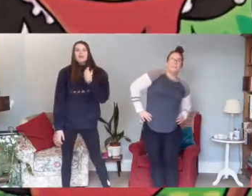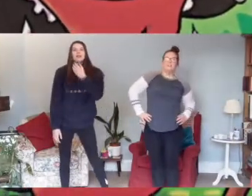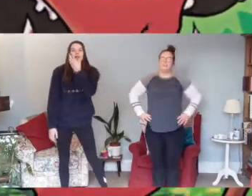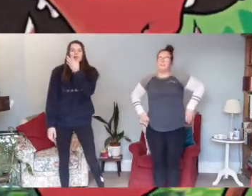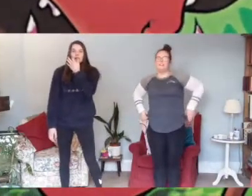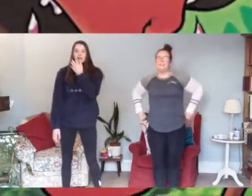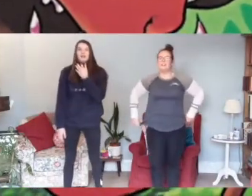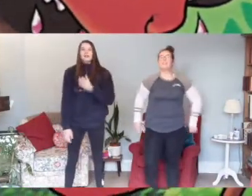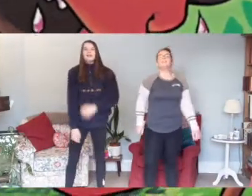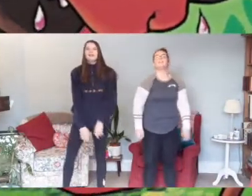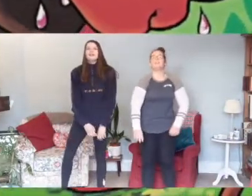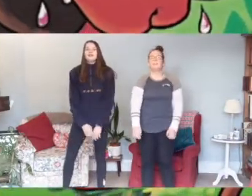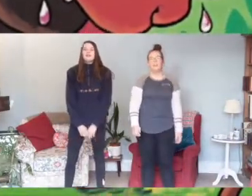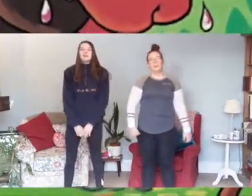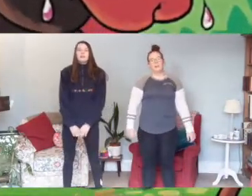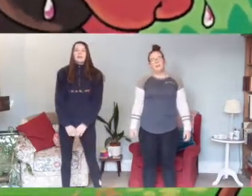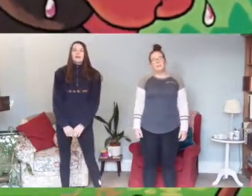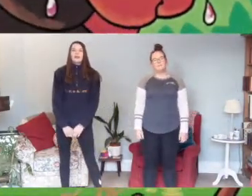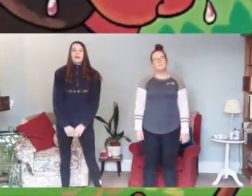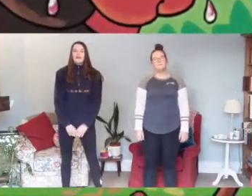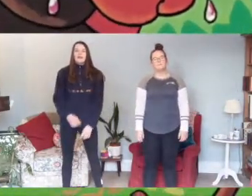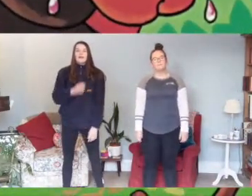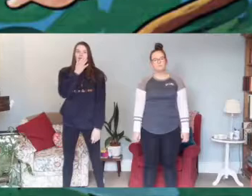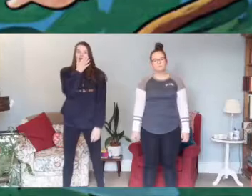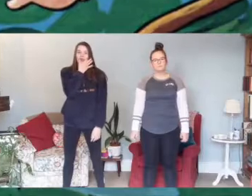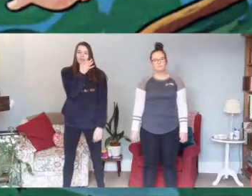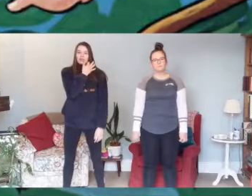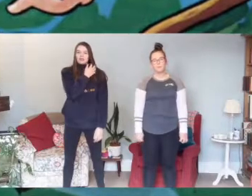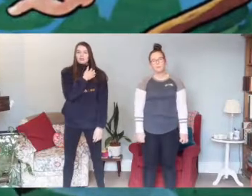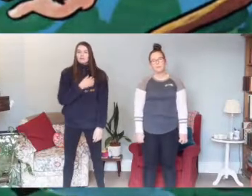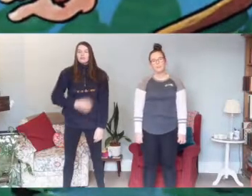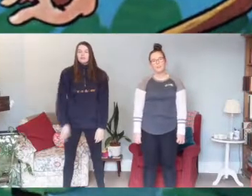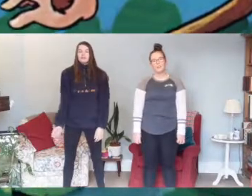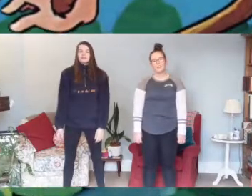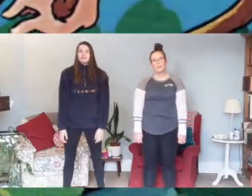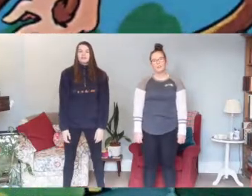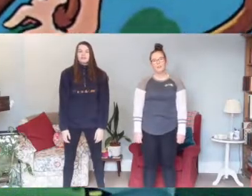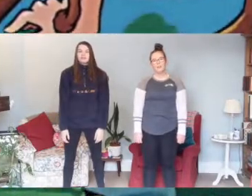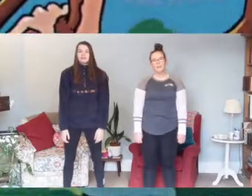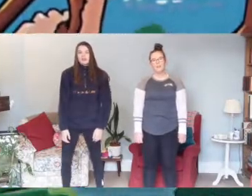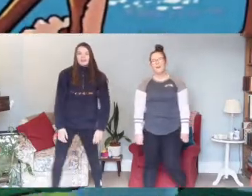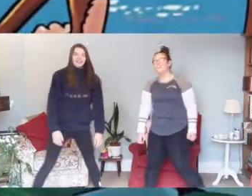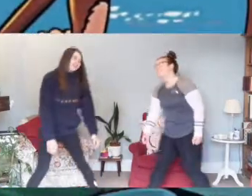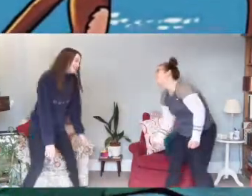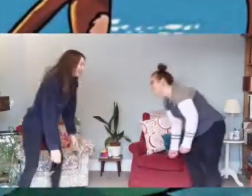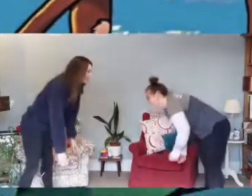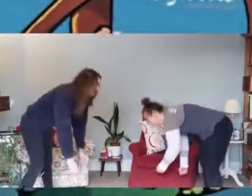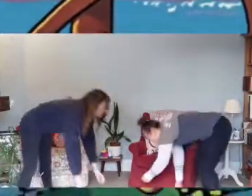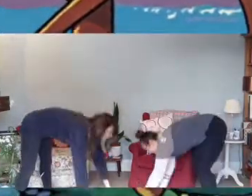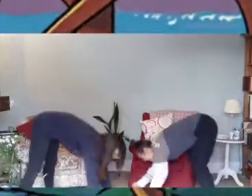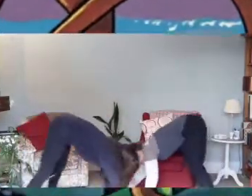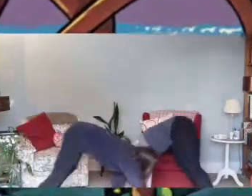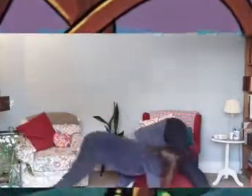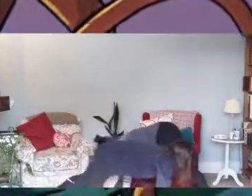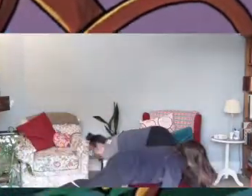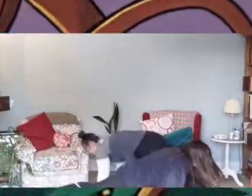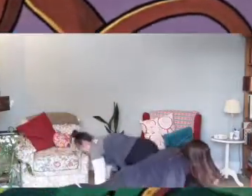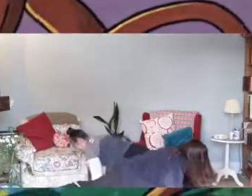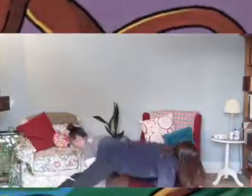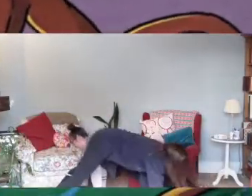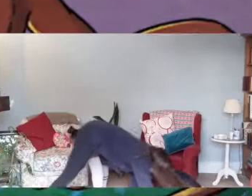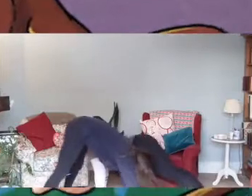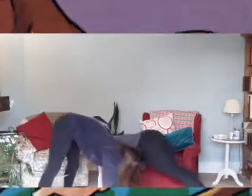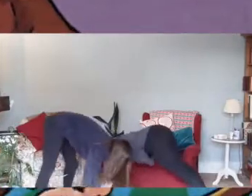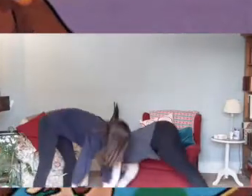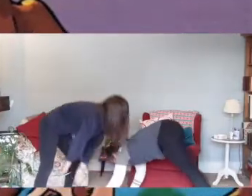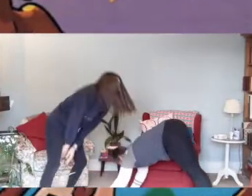Hippo, shaking his head. "I shouldn't have given it to her anyway." Round the corner trotted Coco, and she nearly bumped into Elephant. She